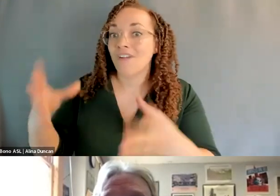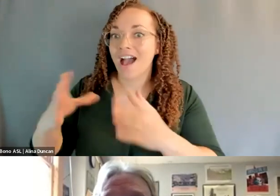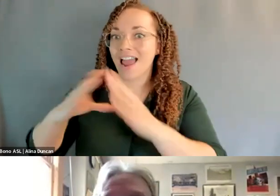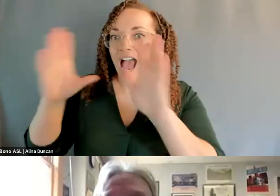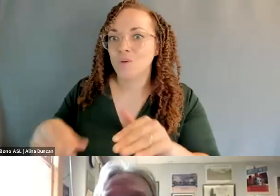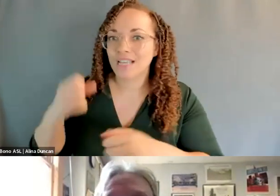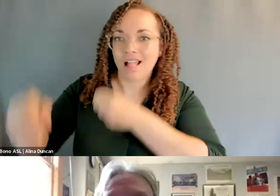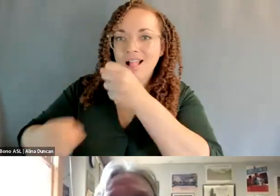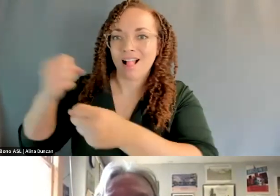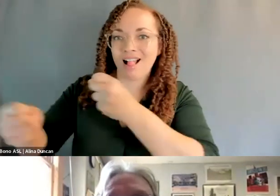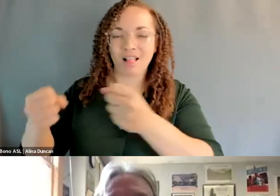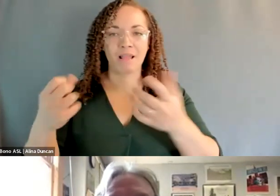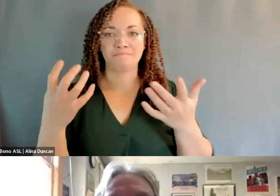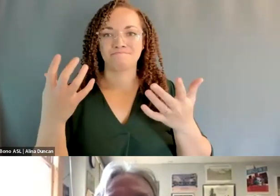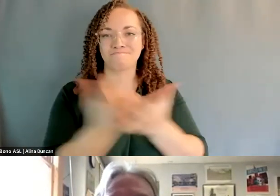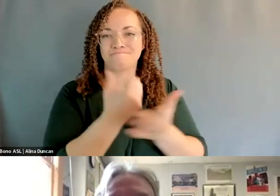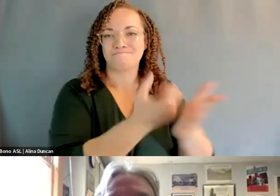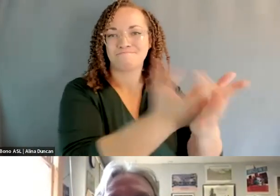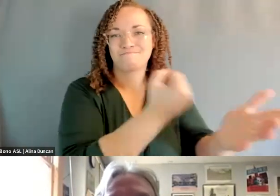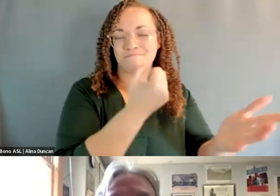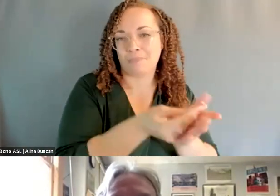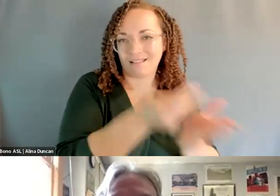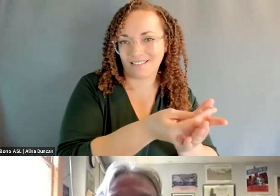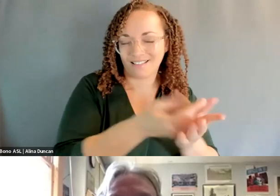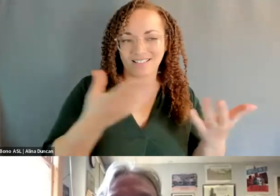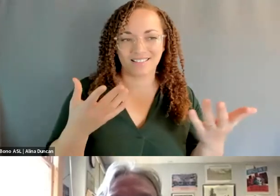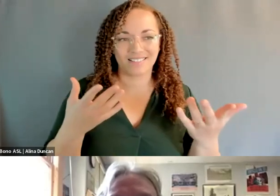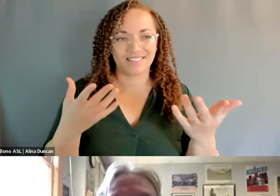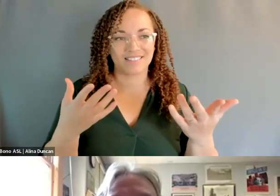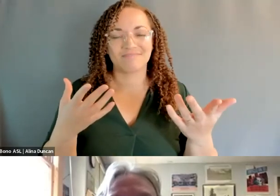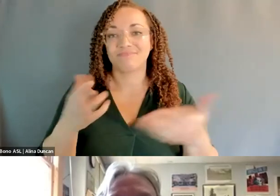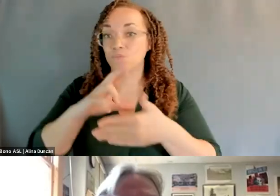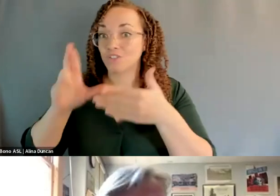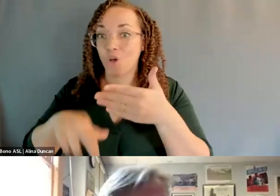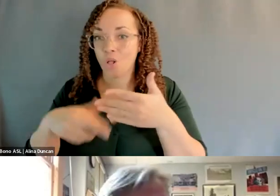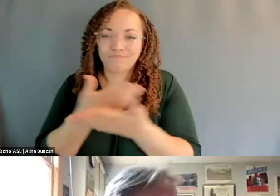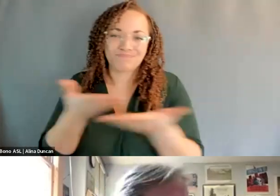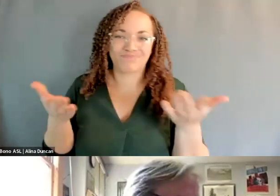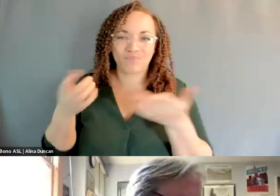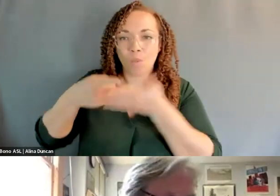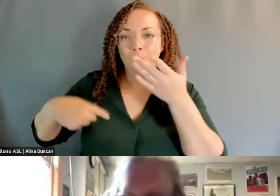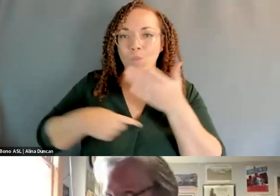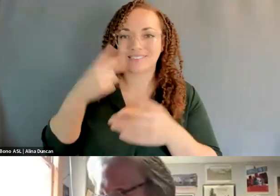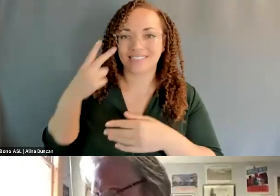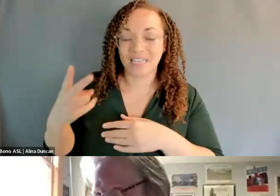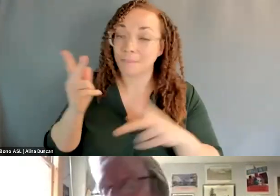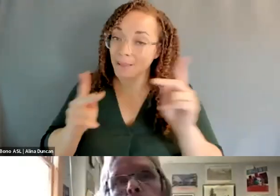that housing. And it's resulting in the outcome that we're seeing. And people are making a lot of money